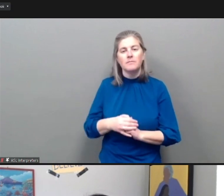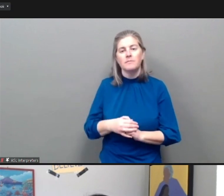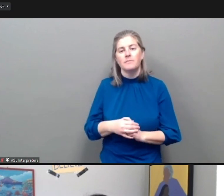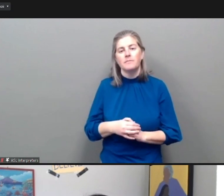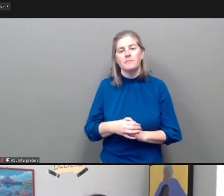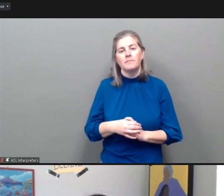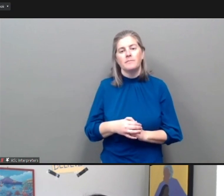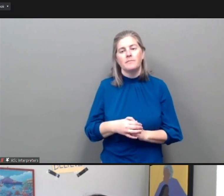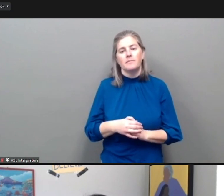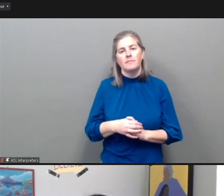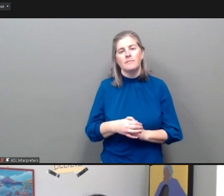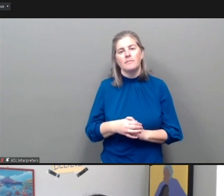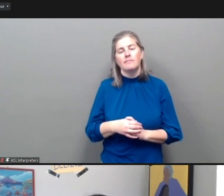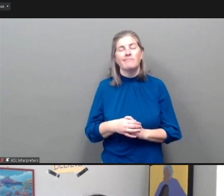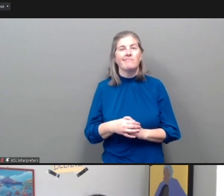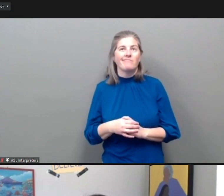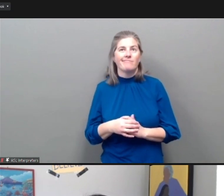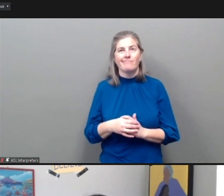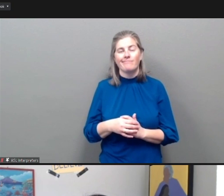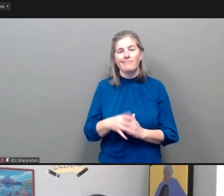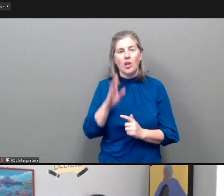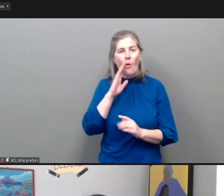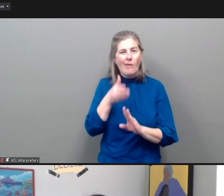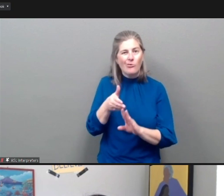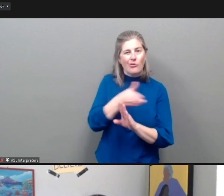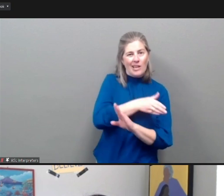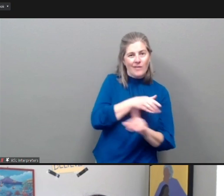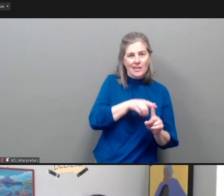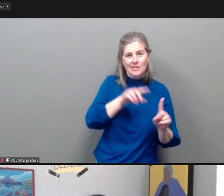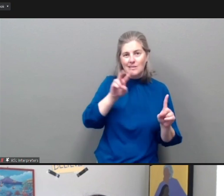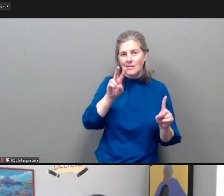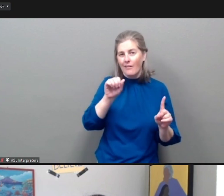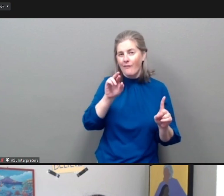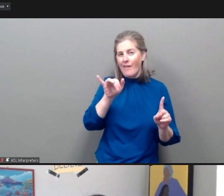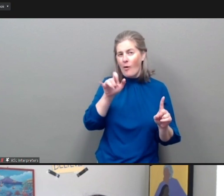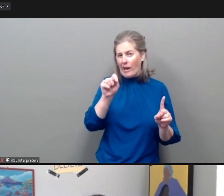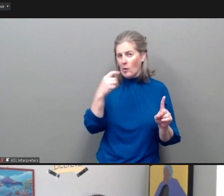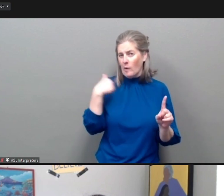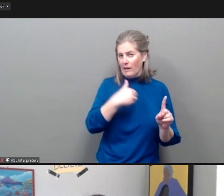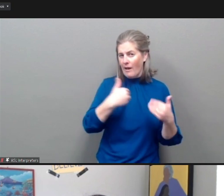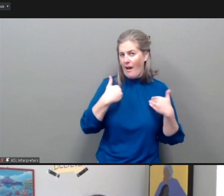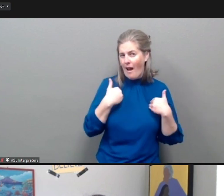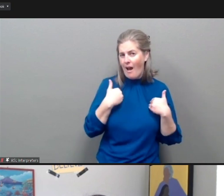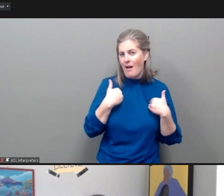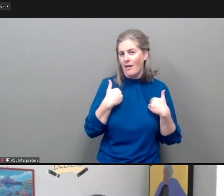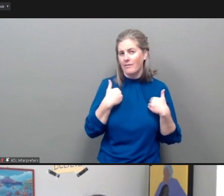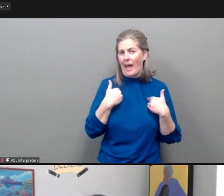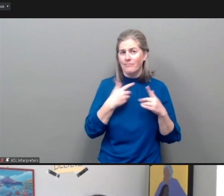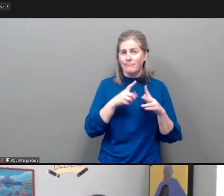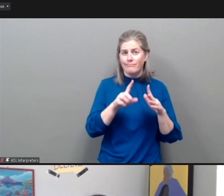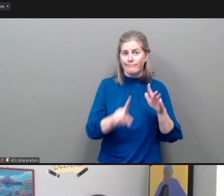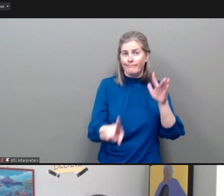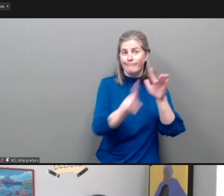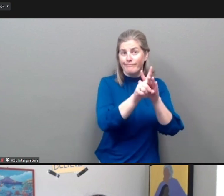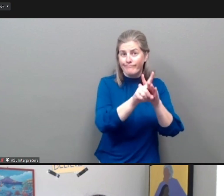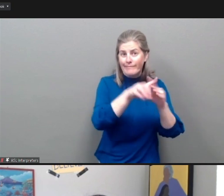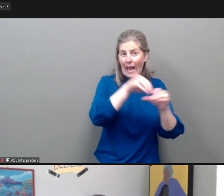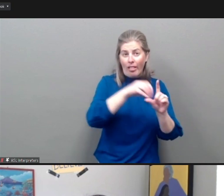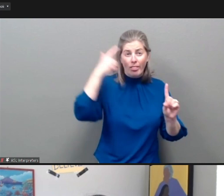The previous variant that we had that originated in London,